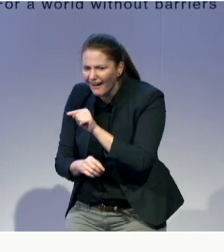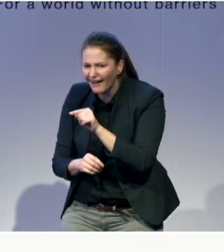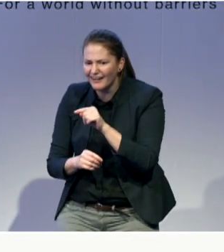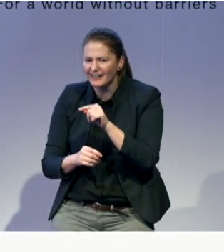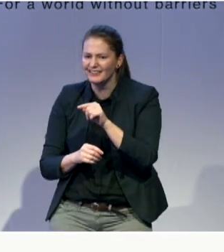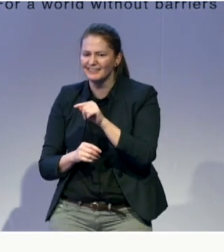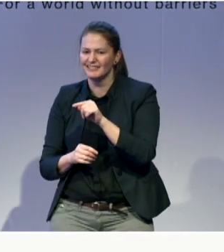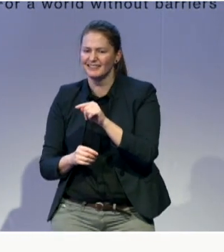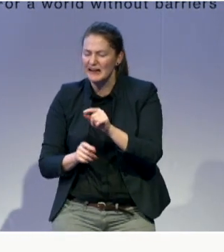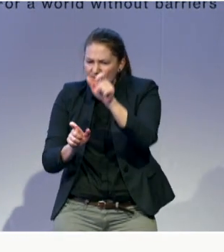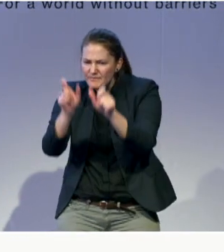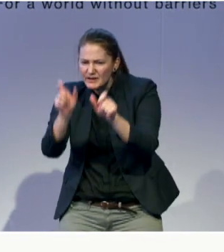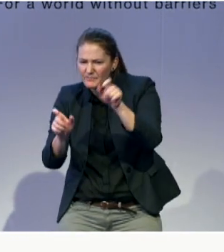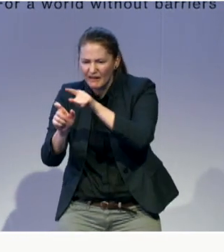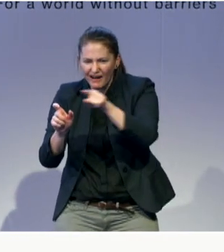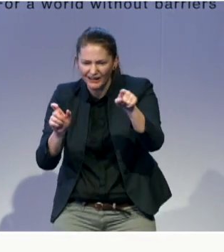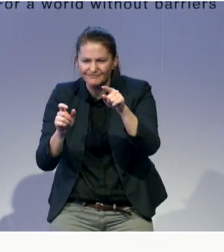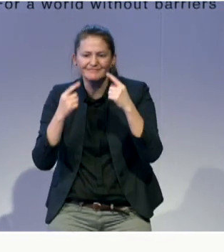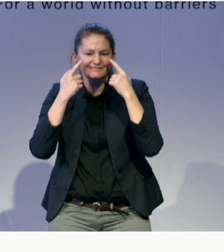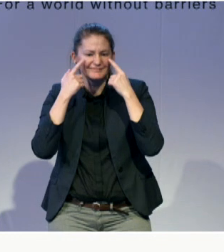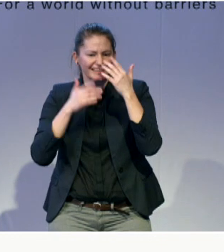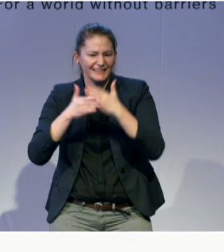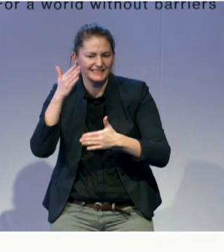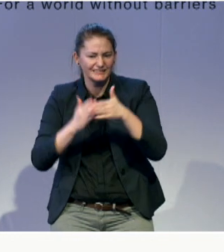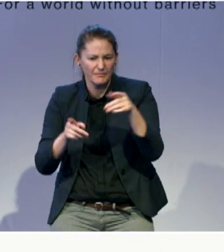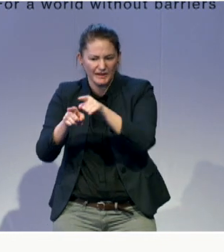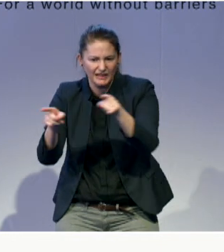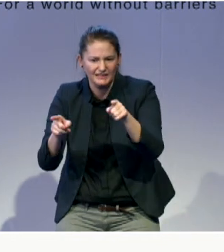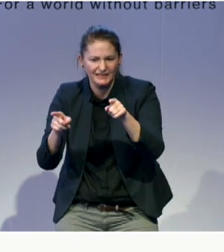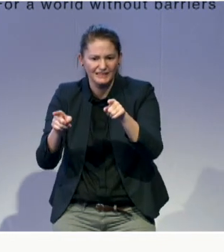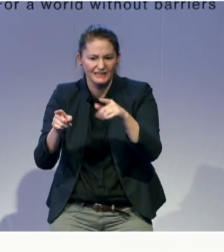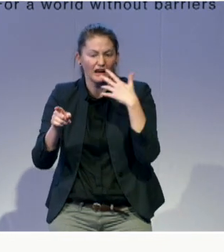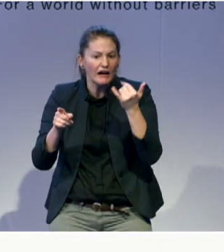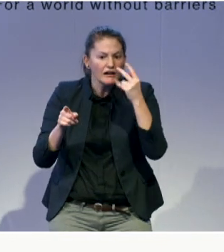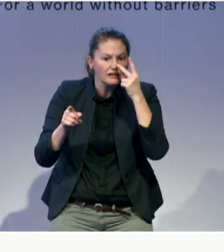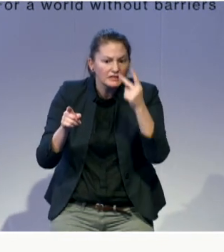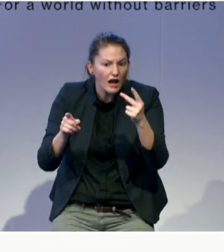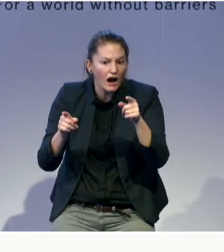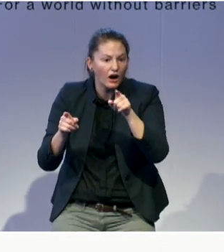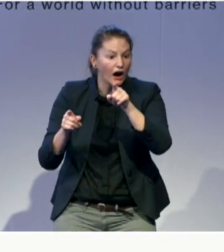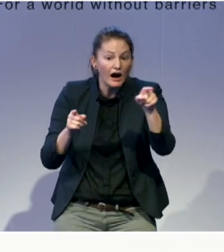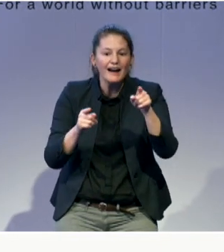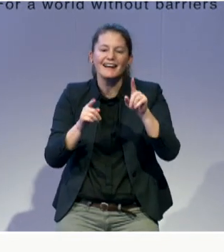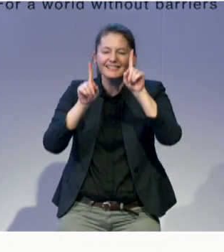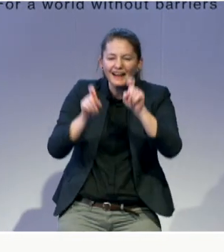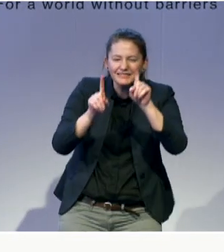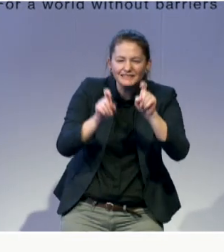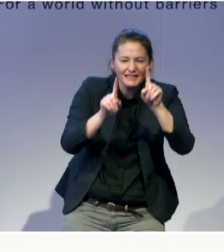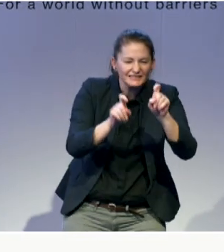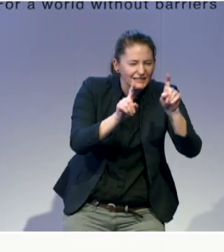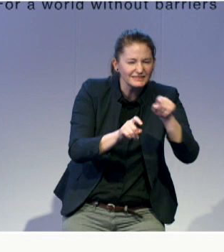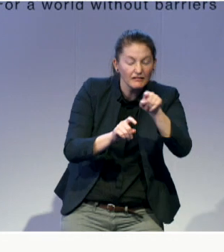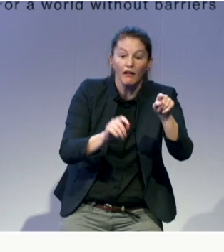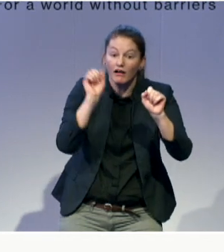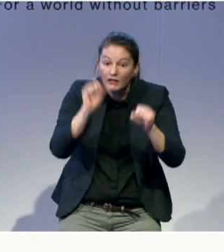entirely staffed by visually impaired. I have seen one